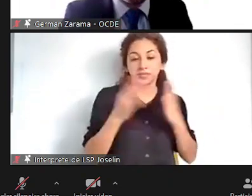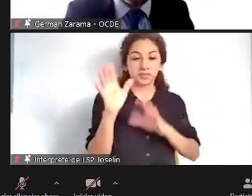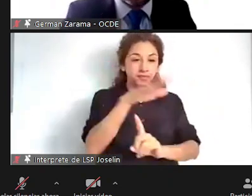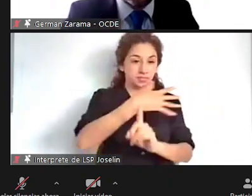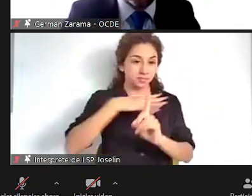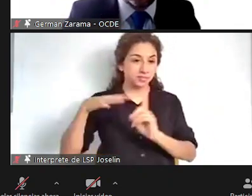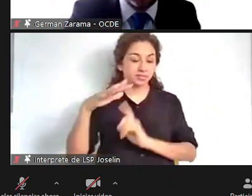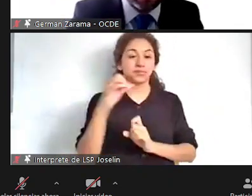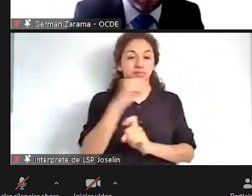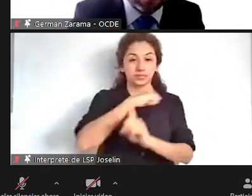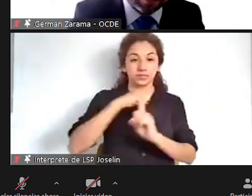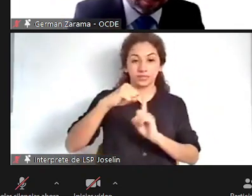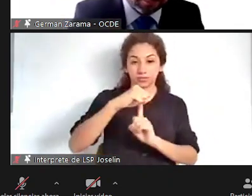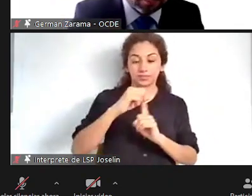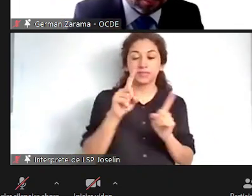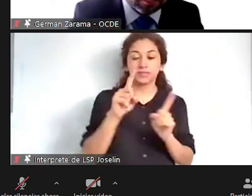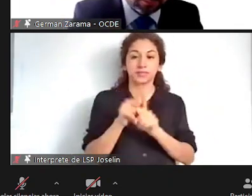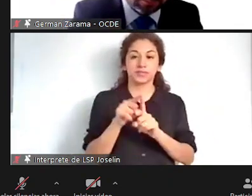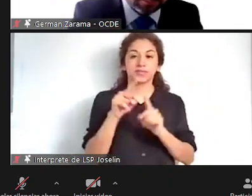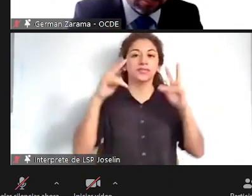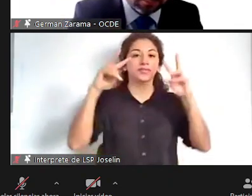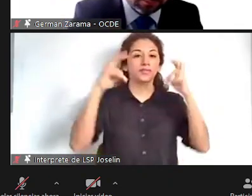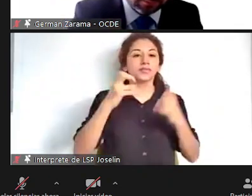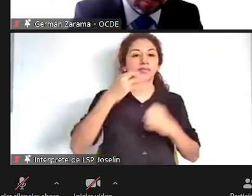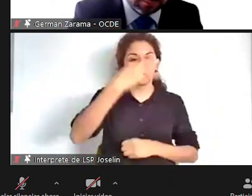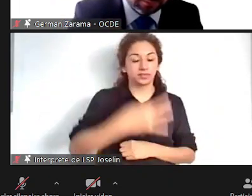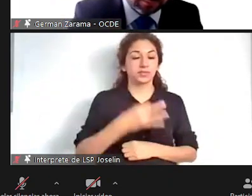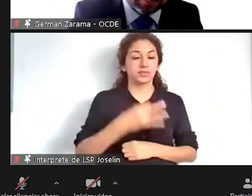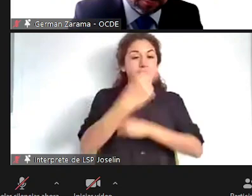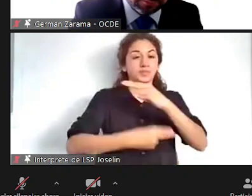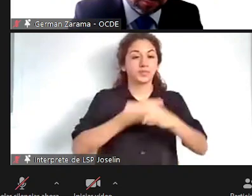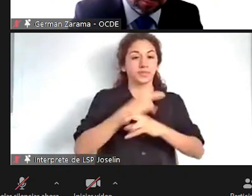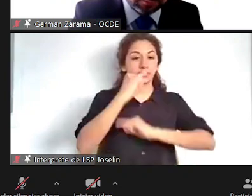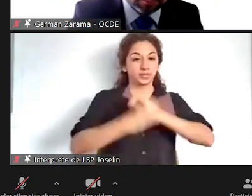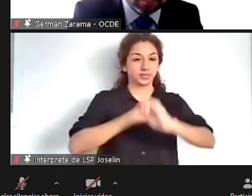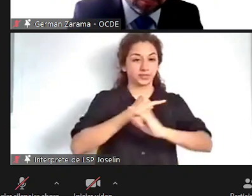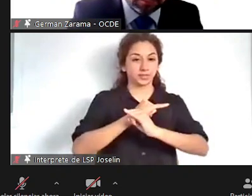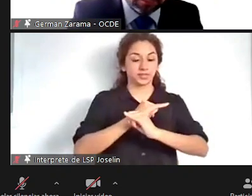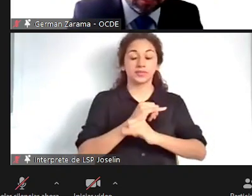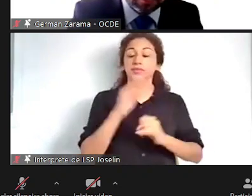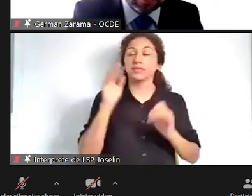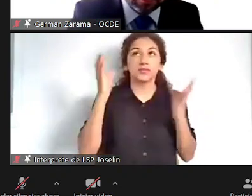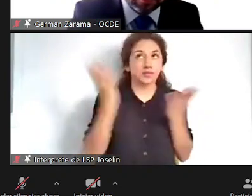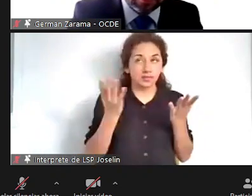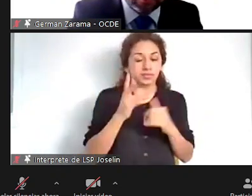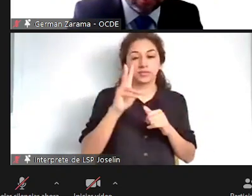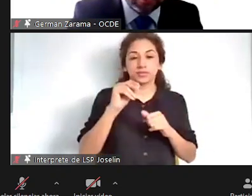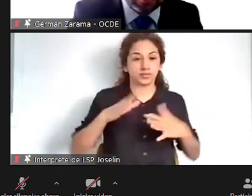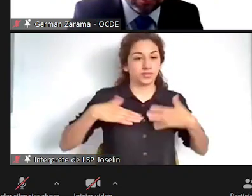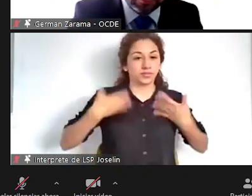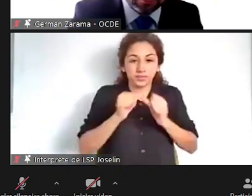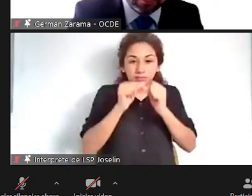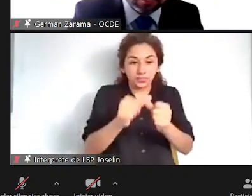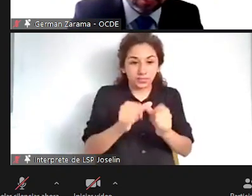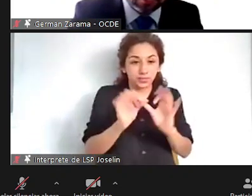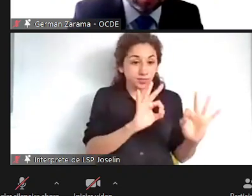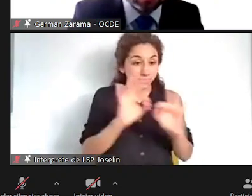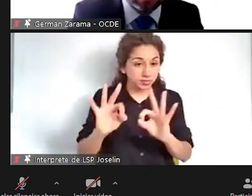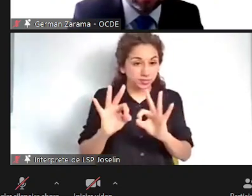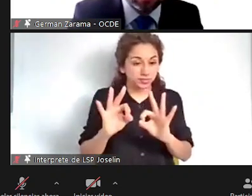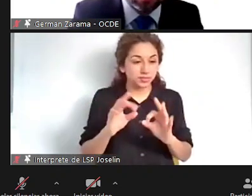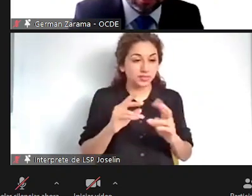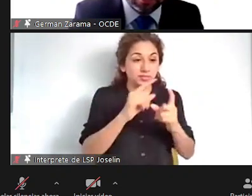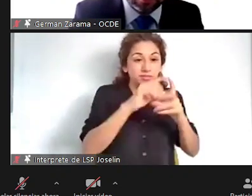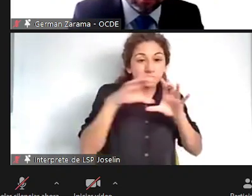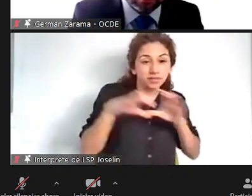technologically environmentally and socially and that reinvent the effective demand both nationally and internationally we cannot